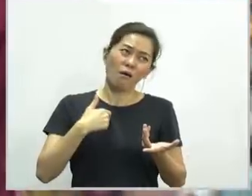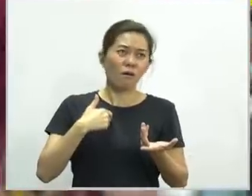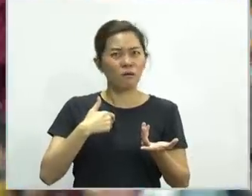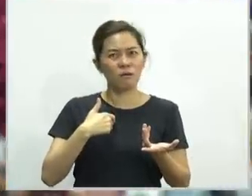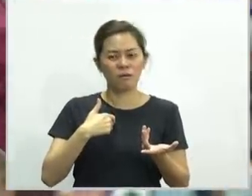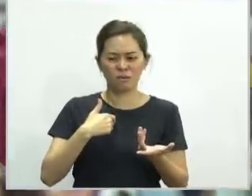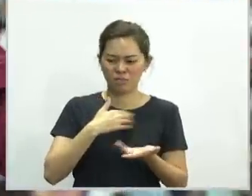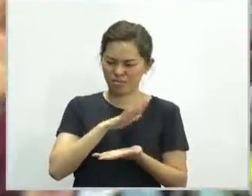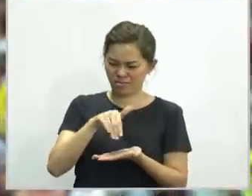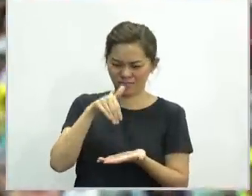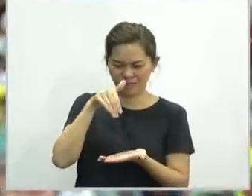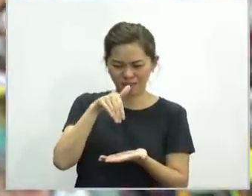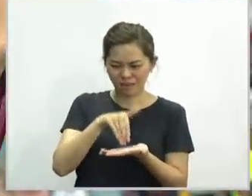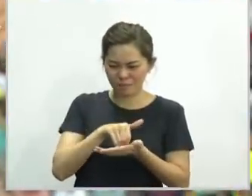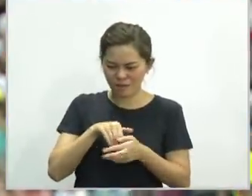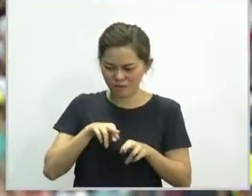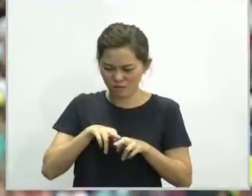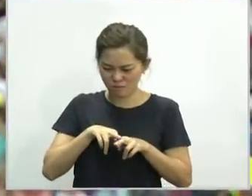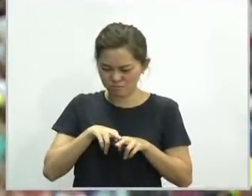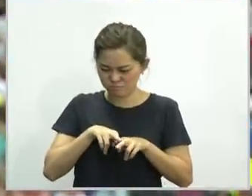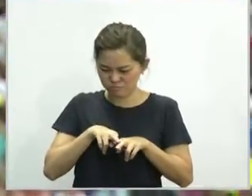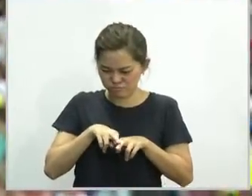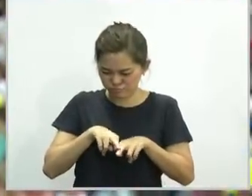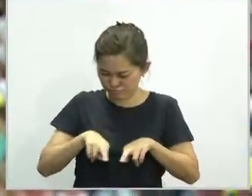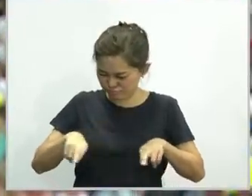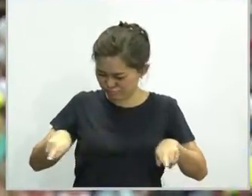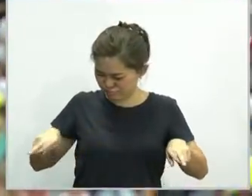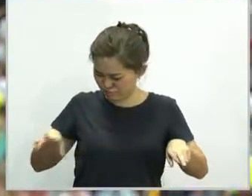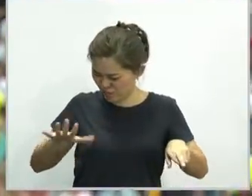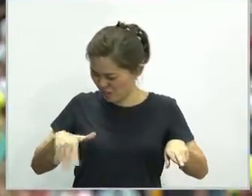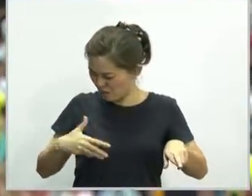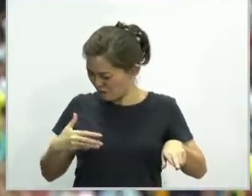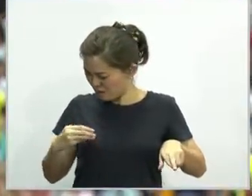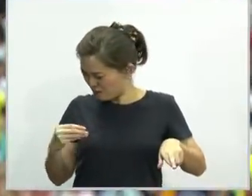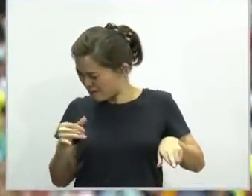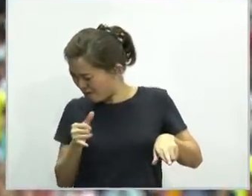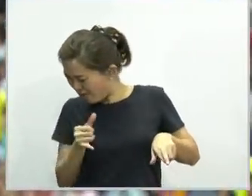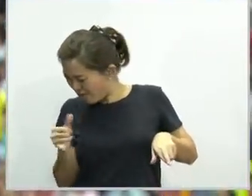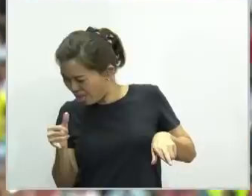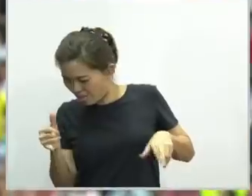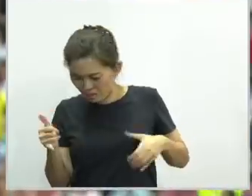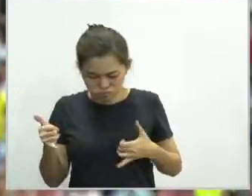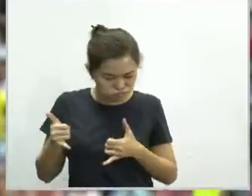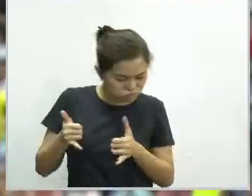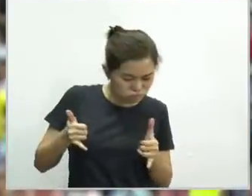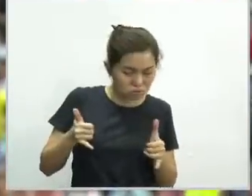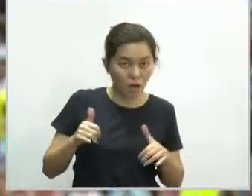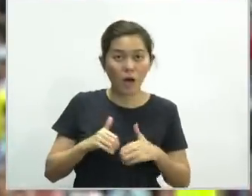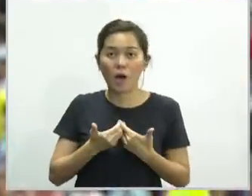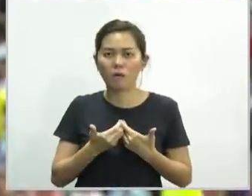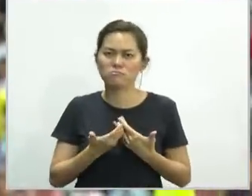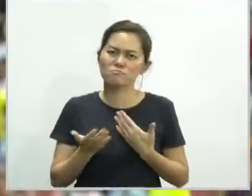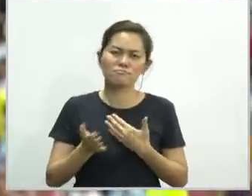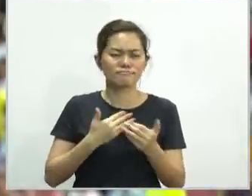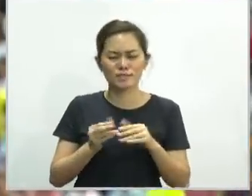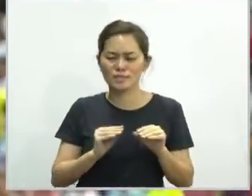of a row. How am I going to get out? All you have to do is move.